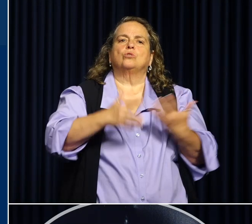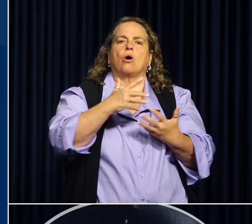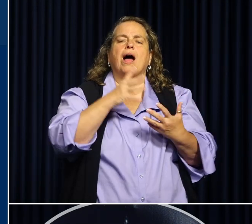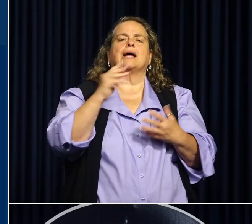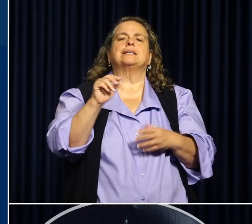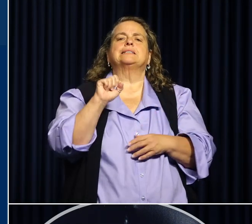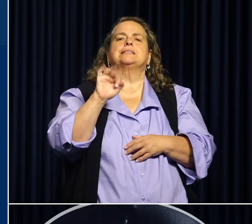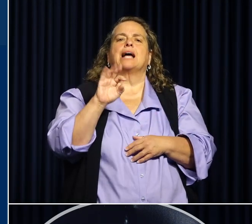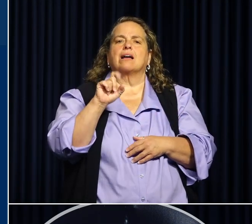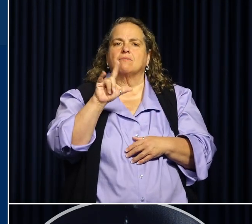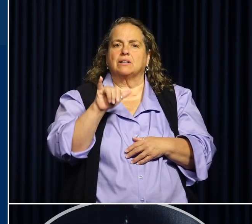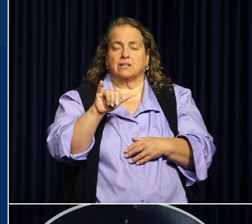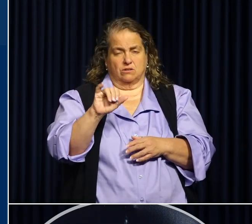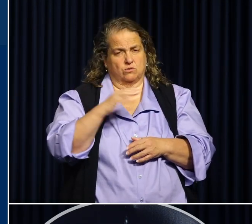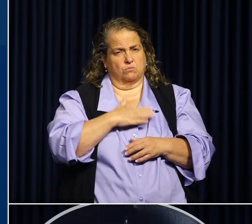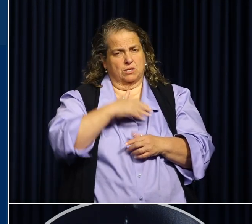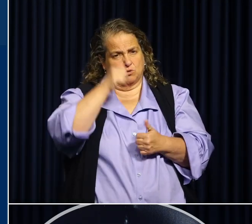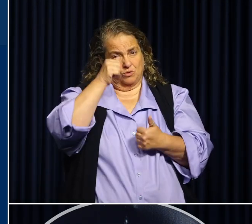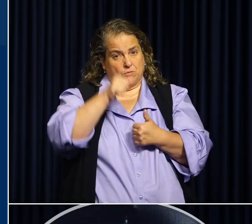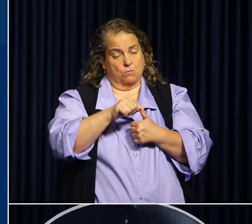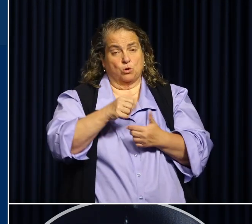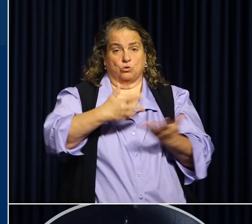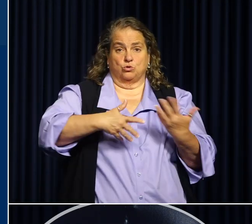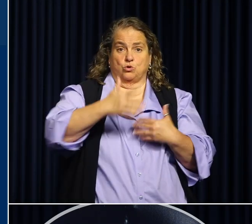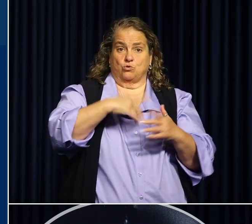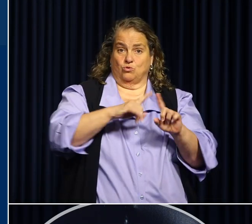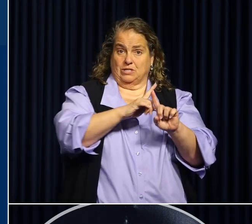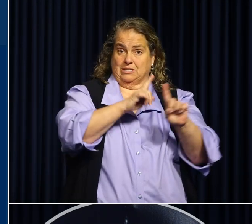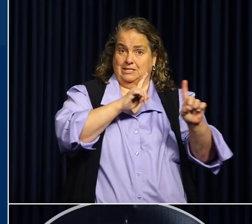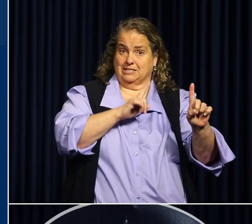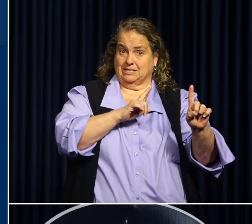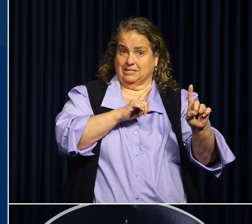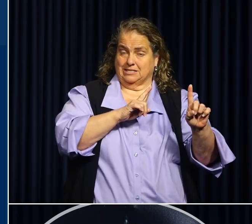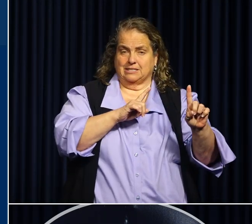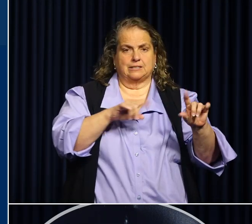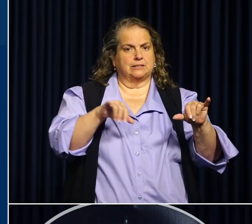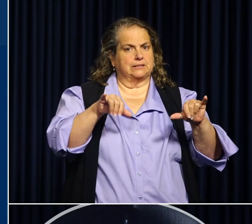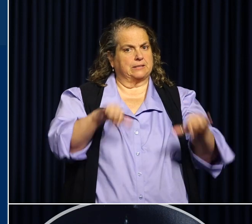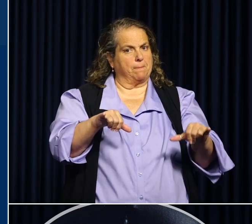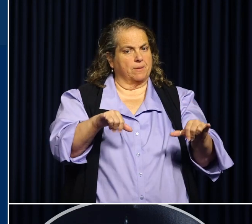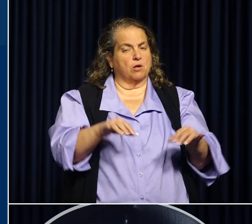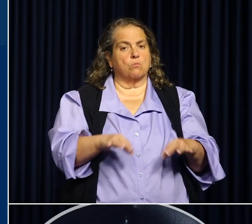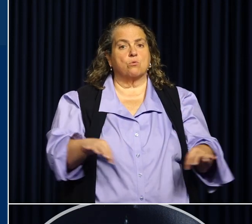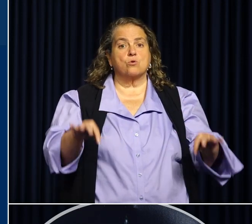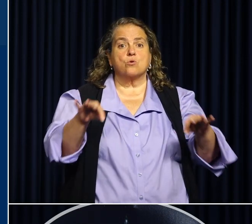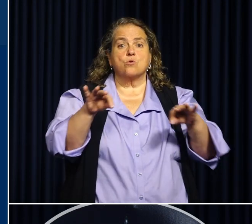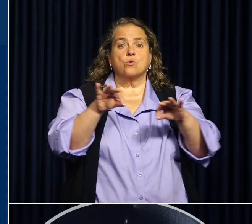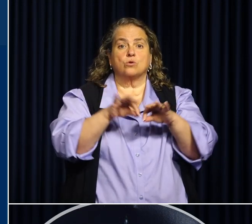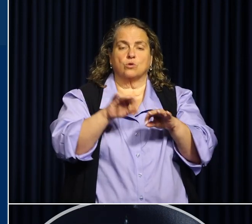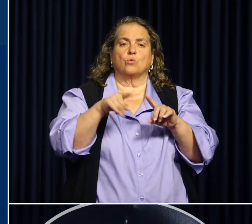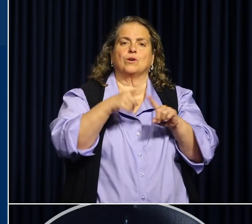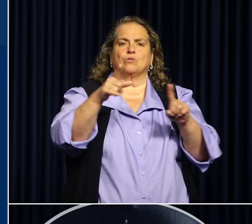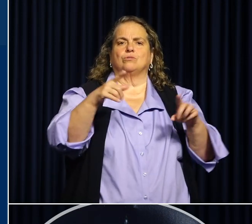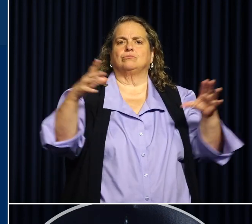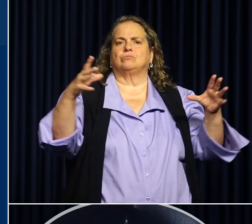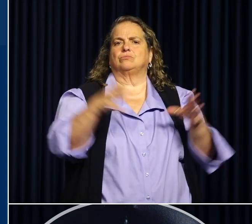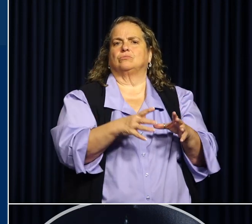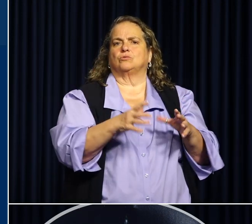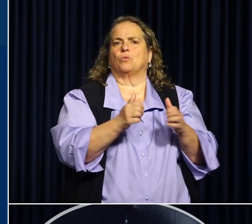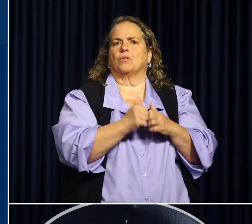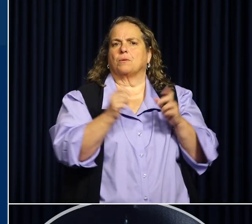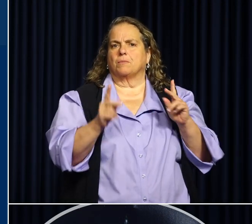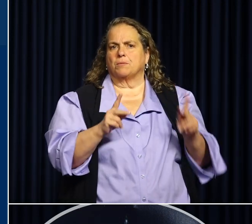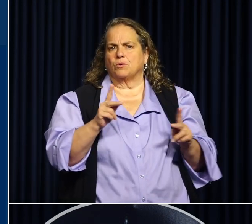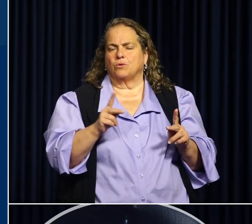safely. So just remember that social distancing is going to be just as important when you can get back together with